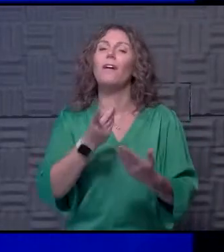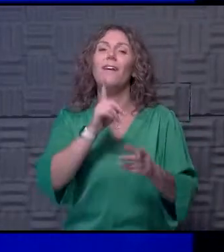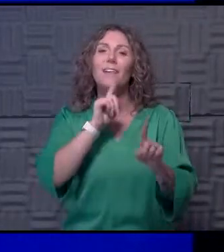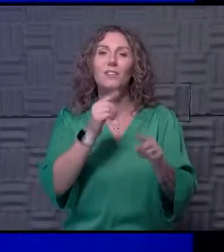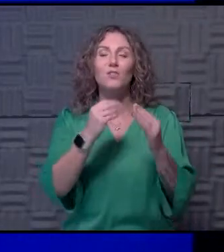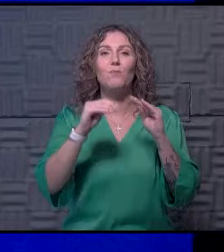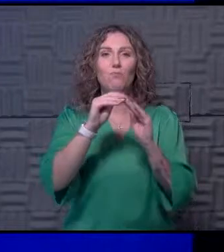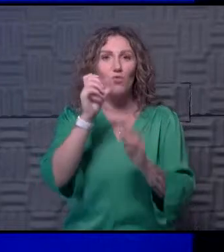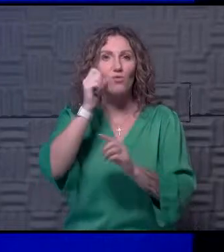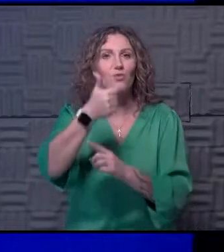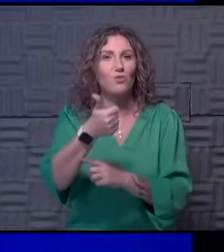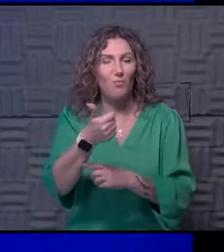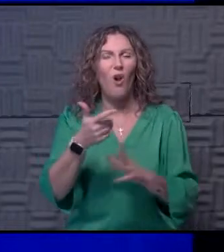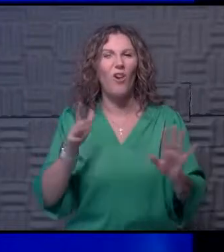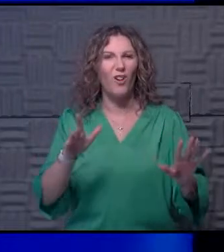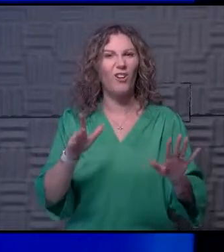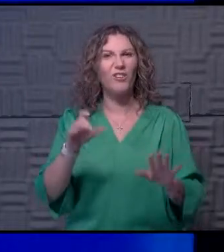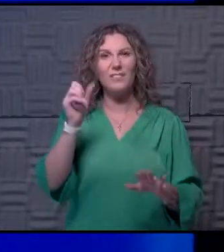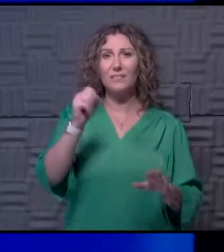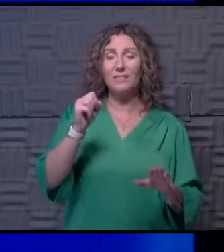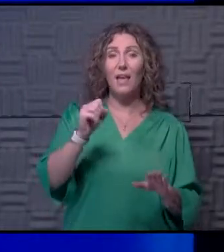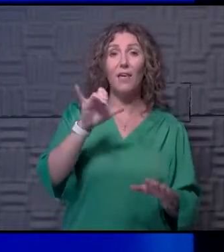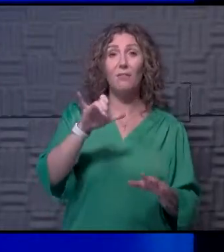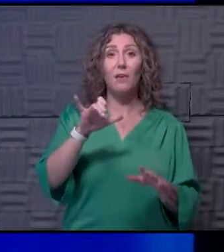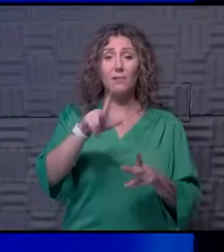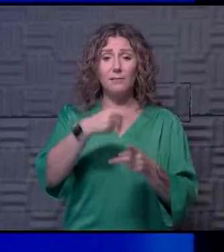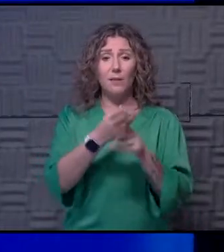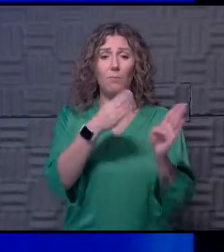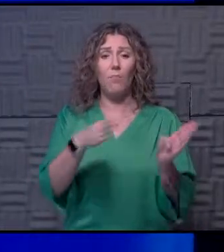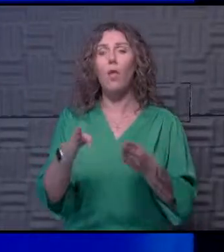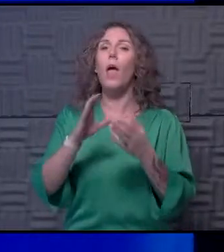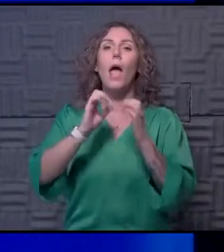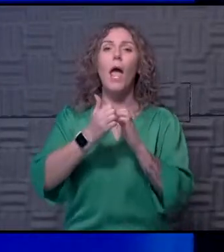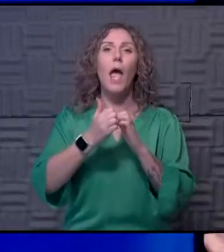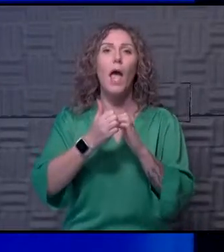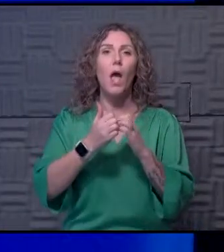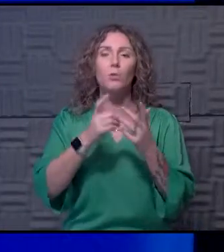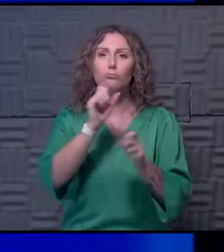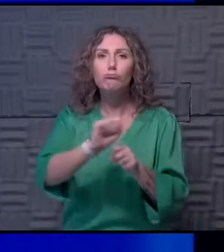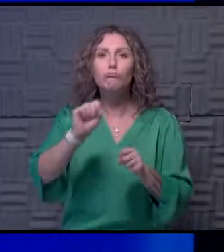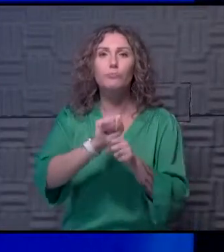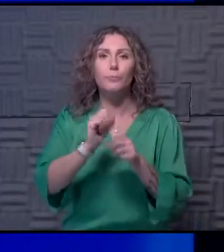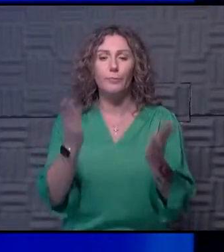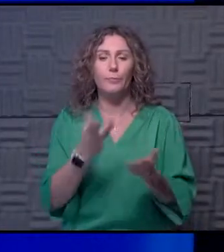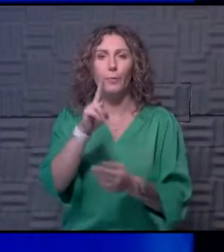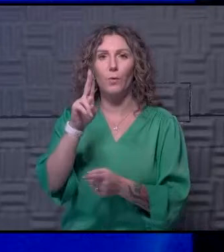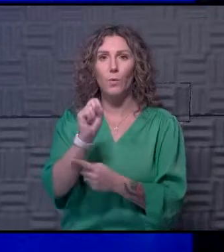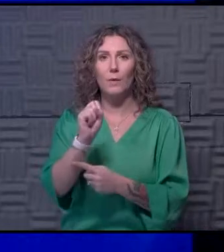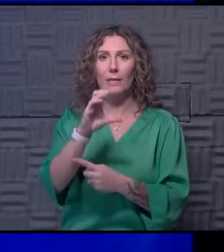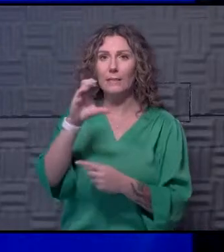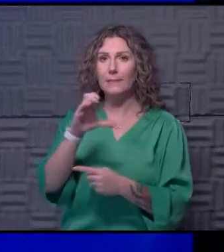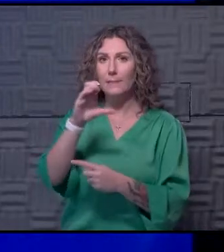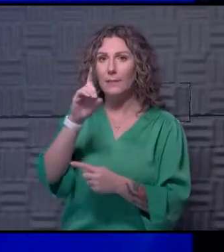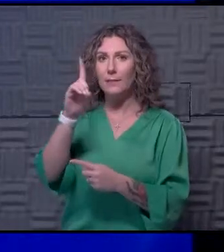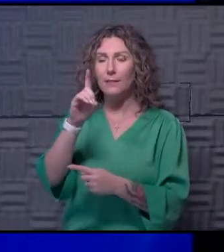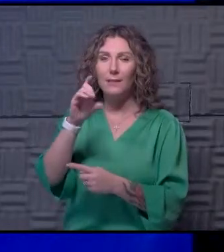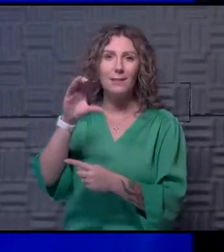when Dr. home Norman's health? on. Yeah, because Okay. that is the kind of type of plan. The way it's worked in the U.S. is that the